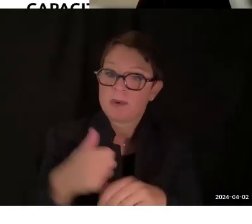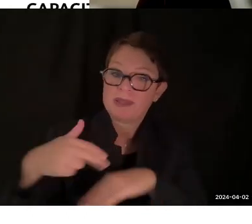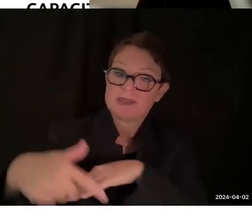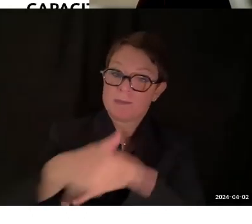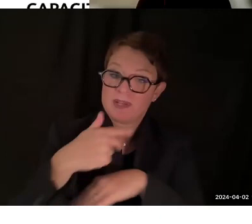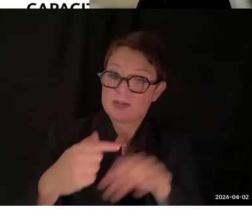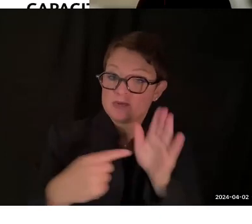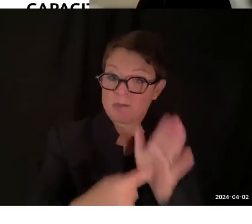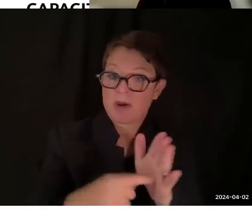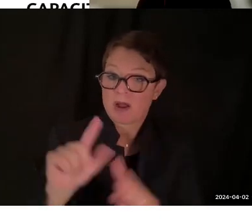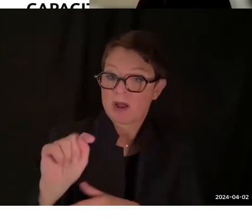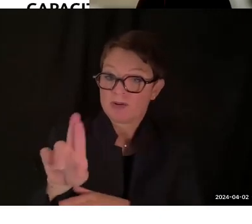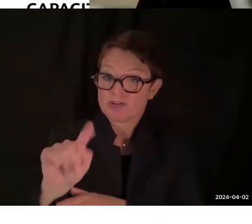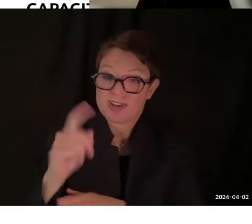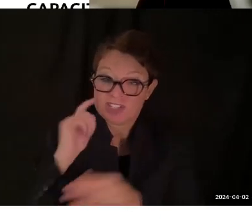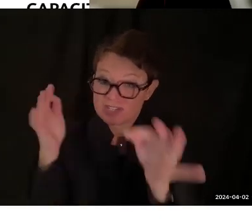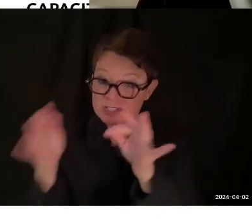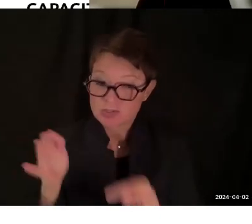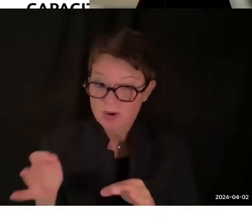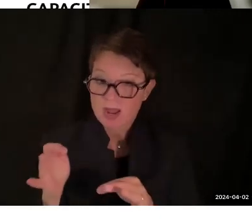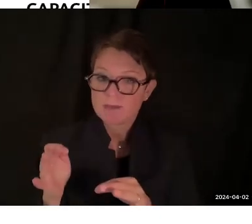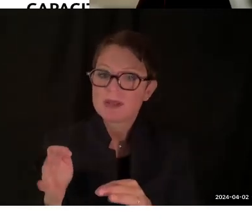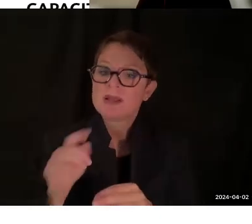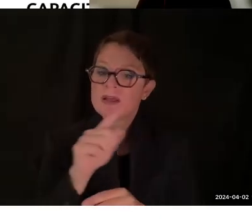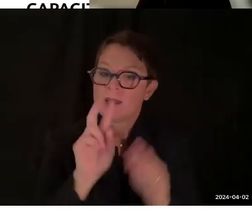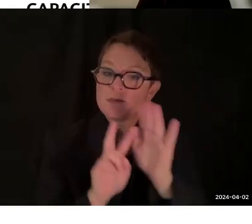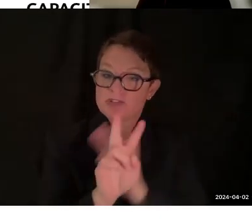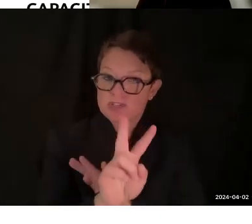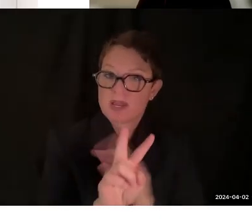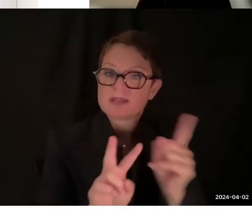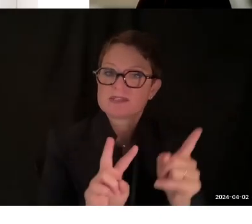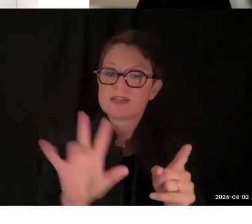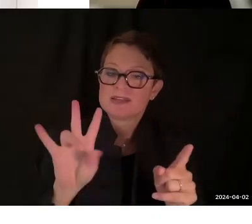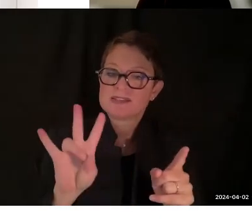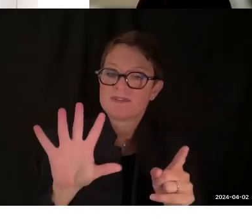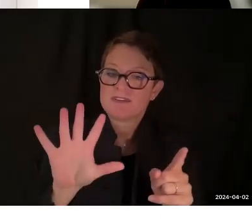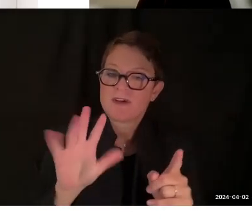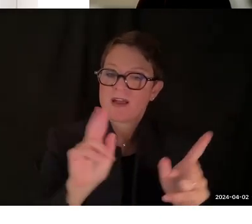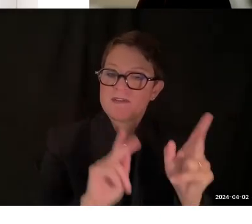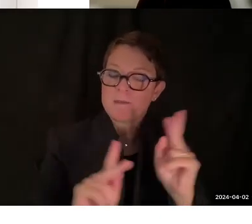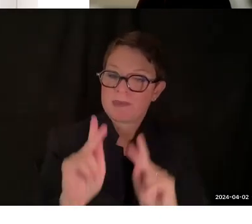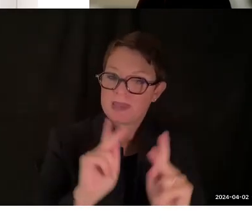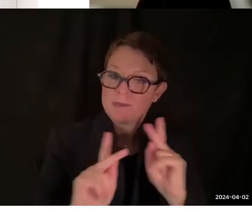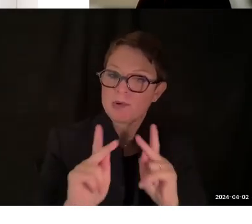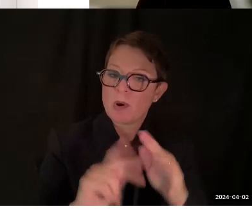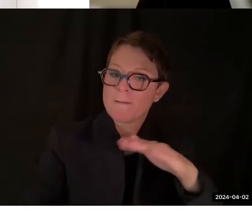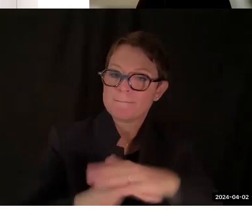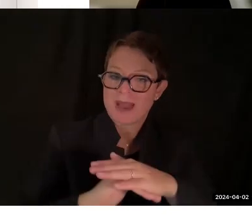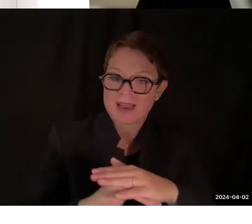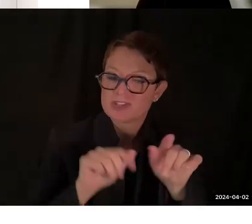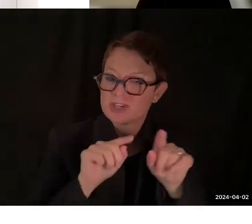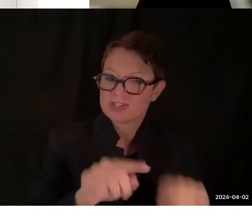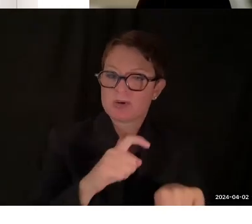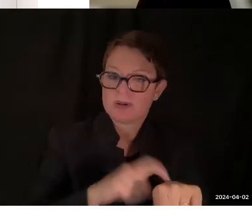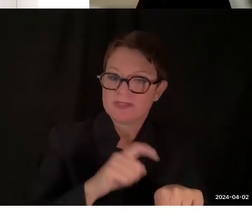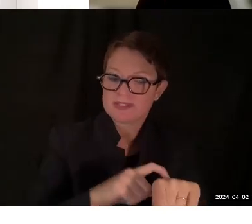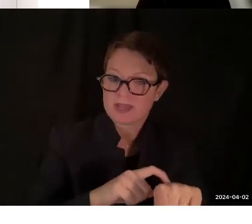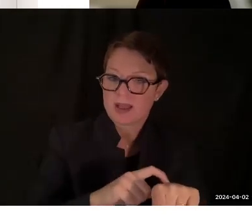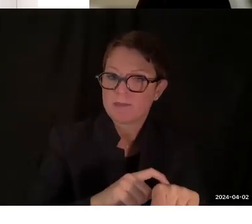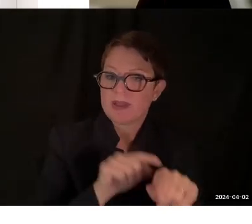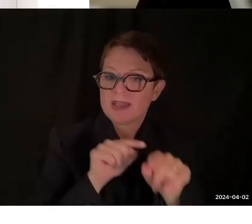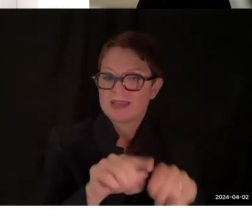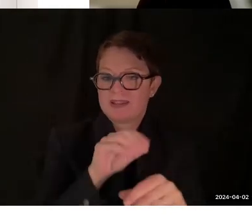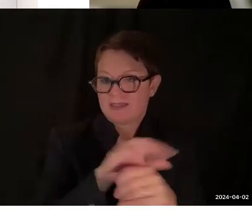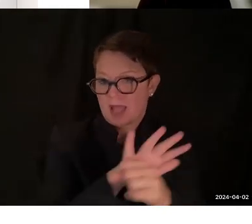just discussed, the study actually projects that there are 75 pedestrians max at peak times in the queue at this